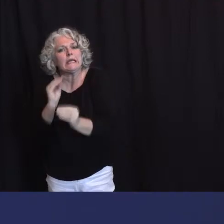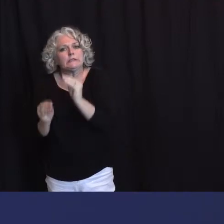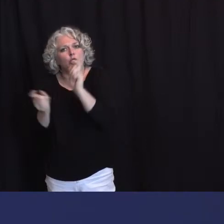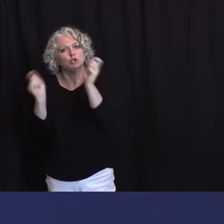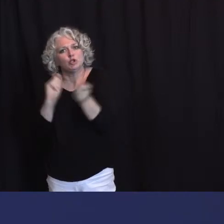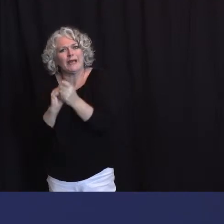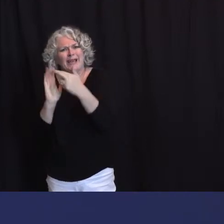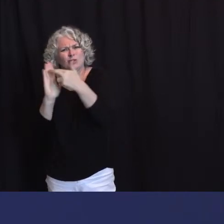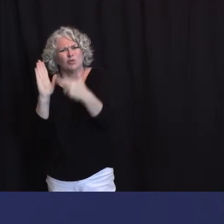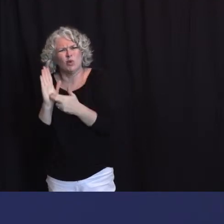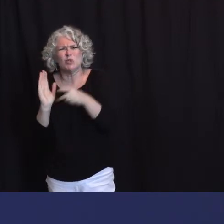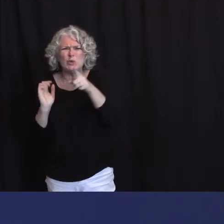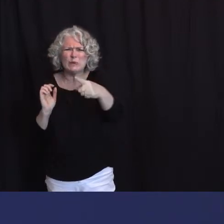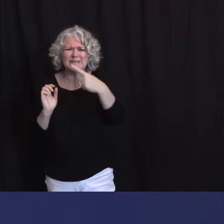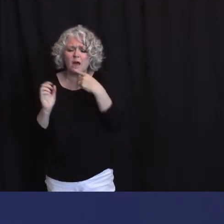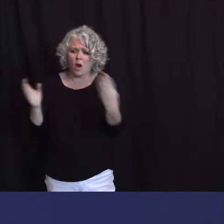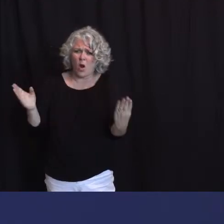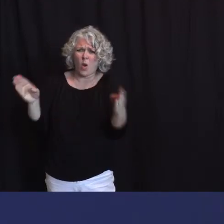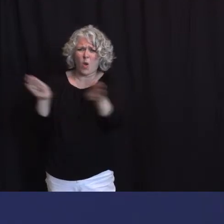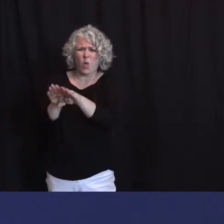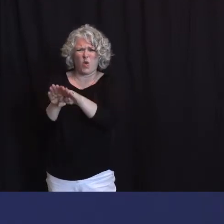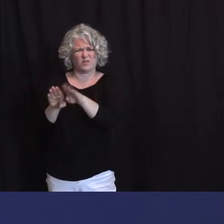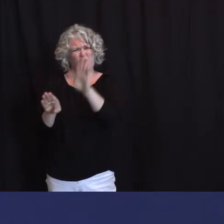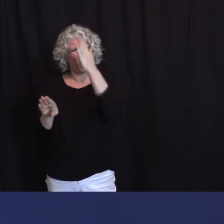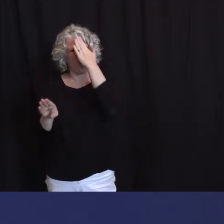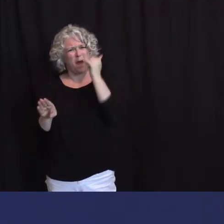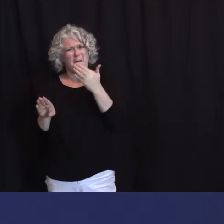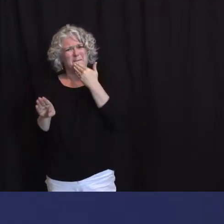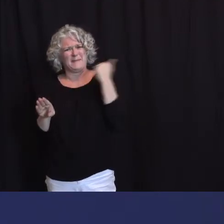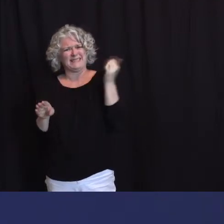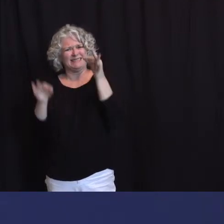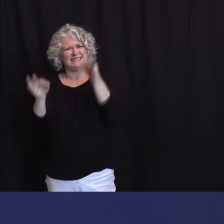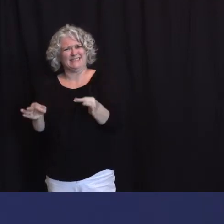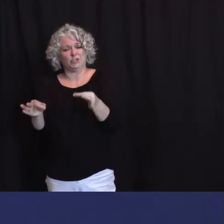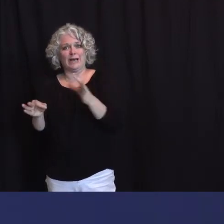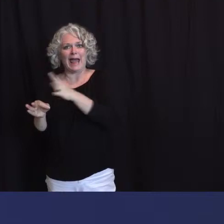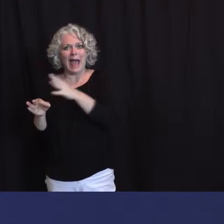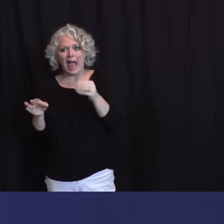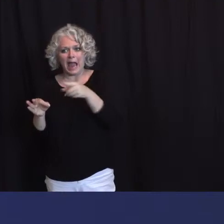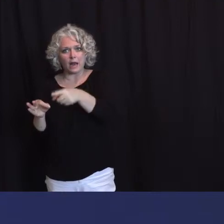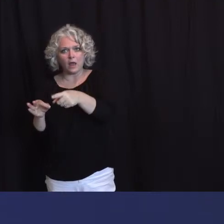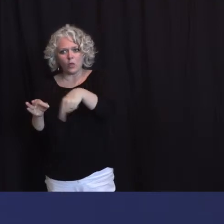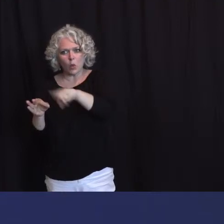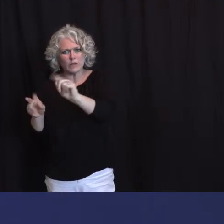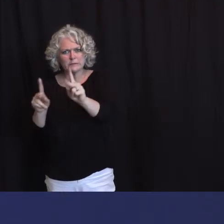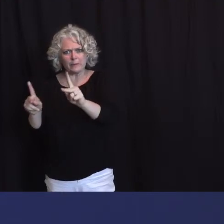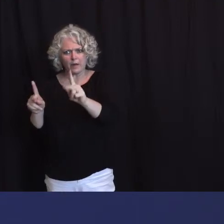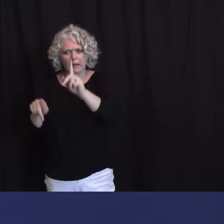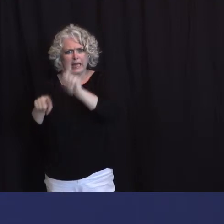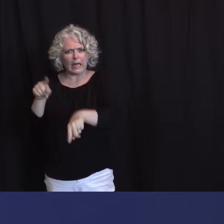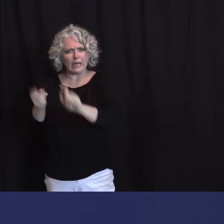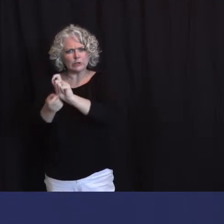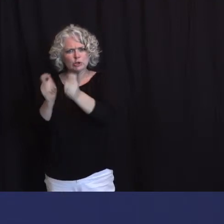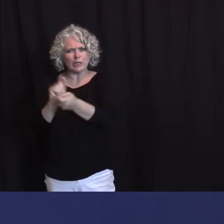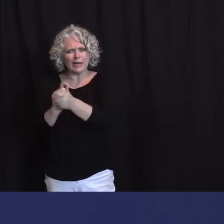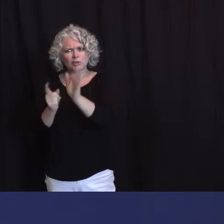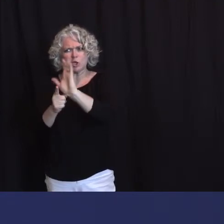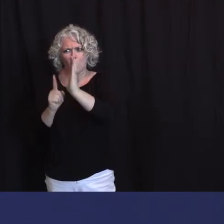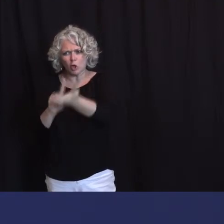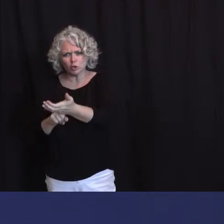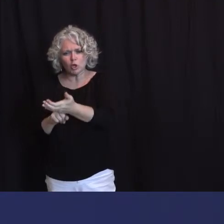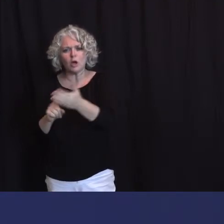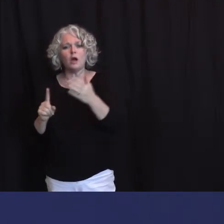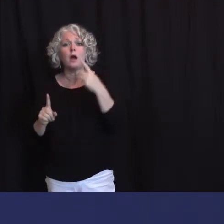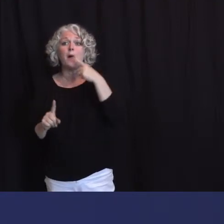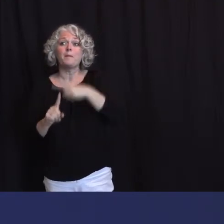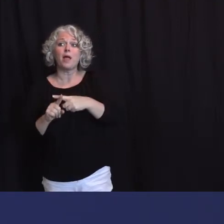do you believe that the best solution is to shut down the facility? How does this address the administrative culture? Also, the state is paying the Moss Group more than $1 million a year